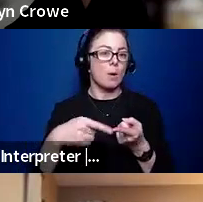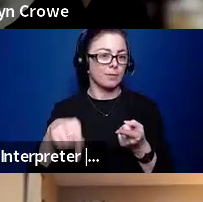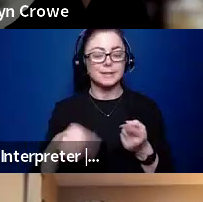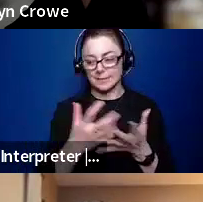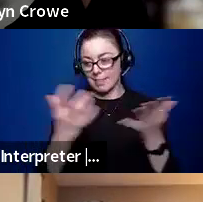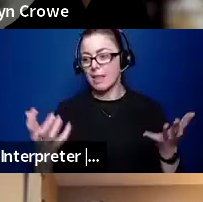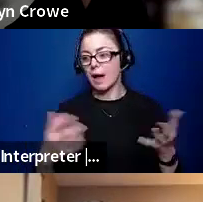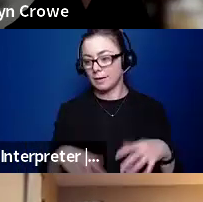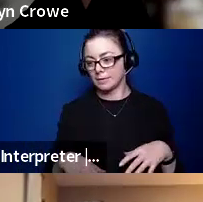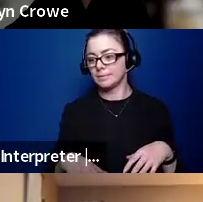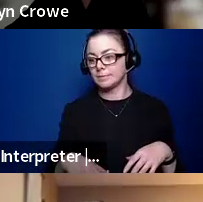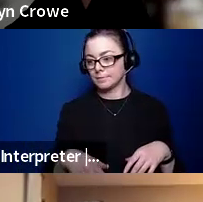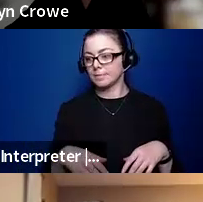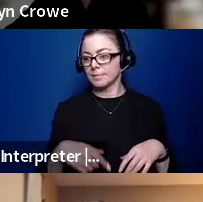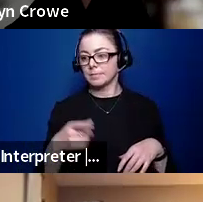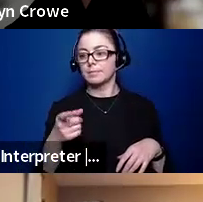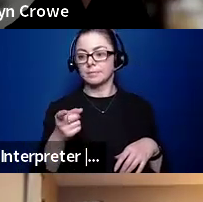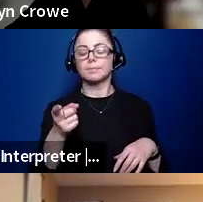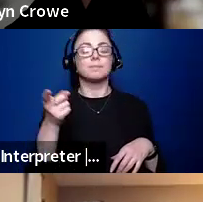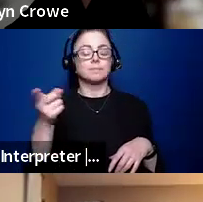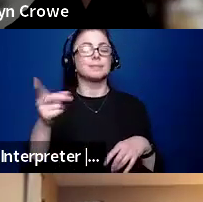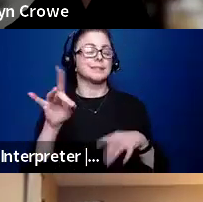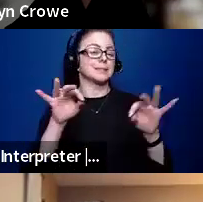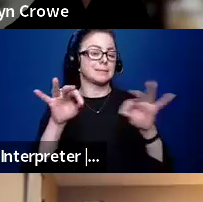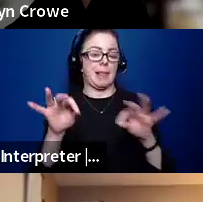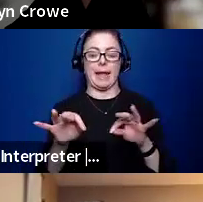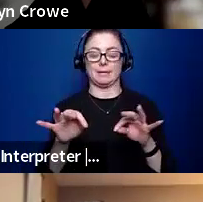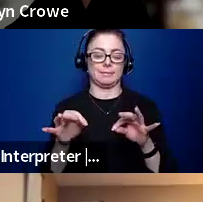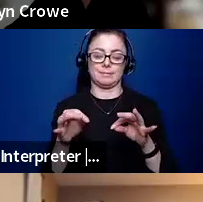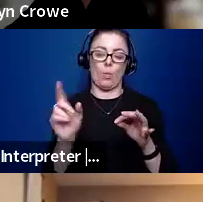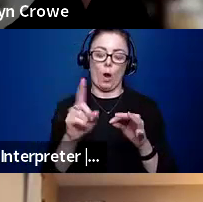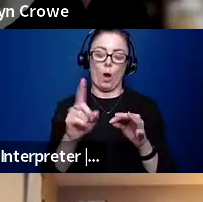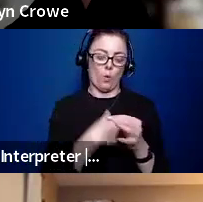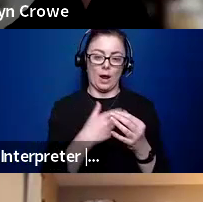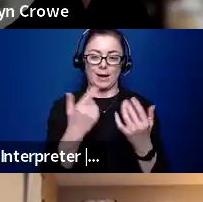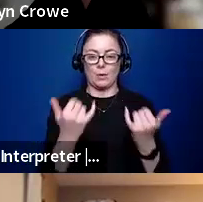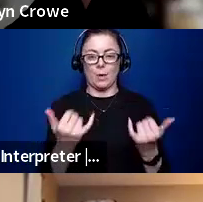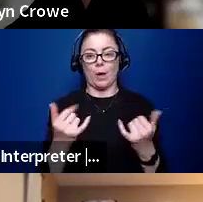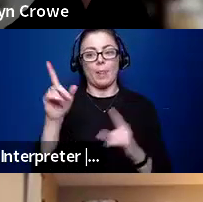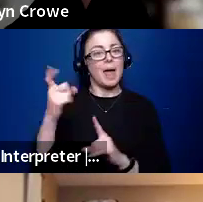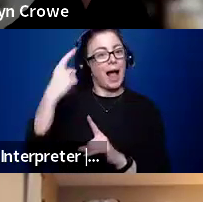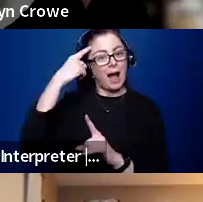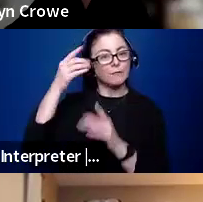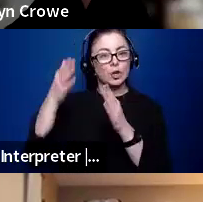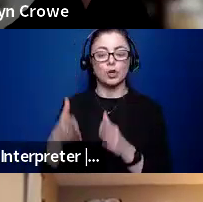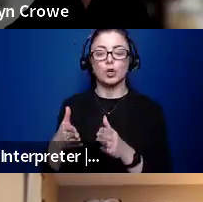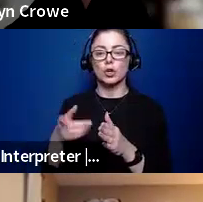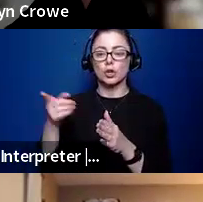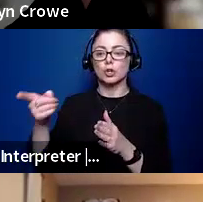he's kind of explained where it's at right now. For whatever reason, the governor, as another step in her streamlining